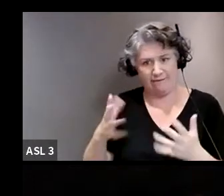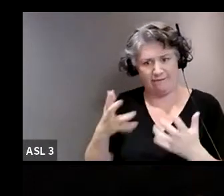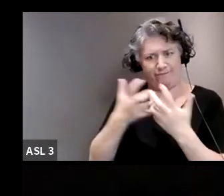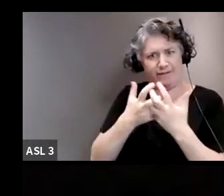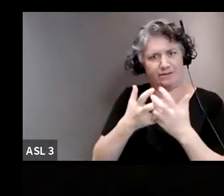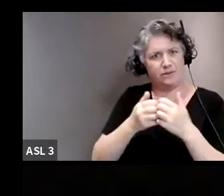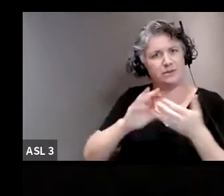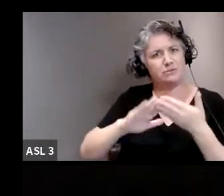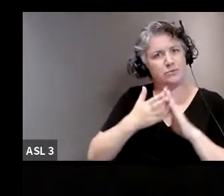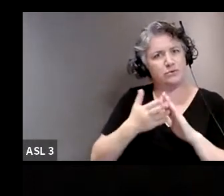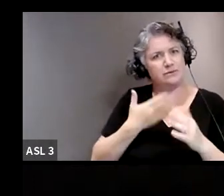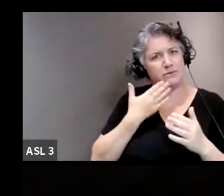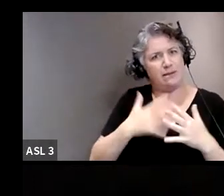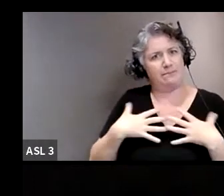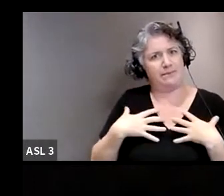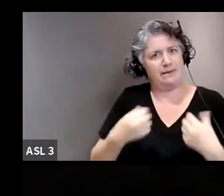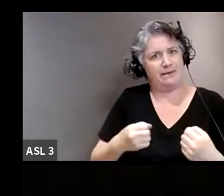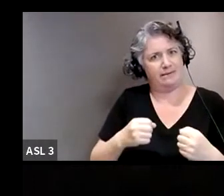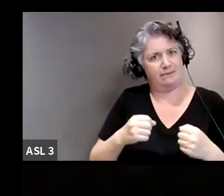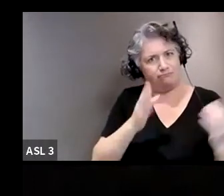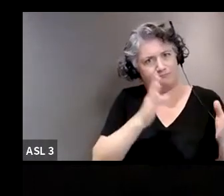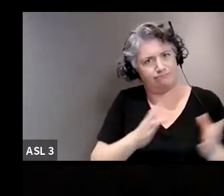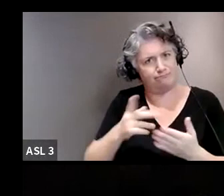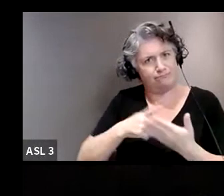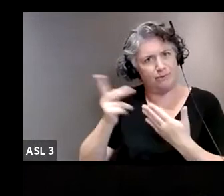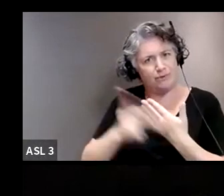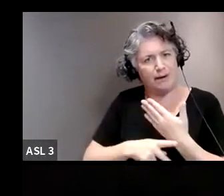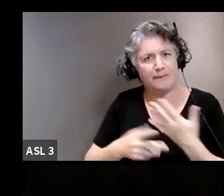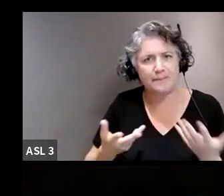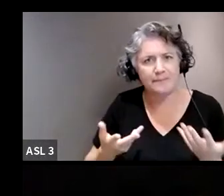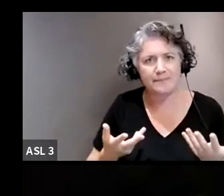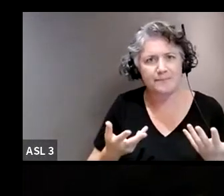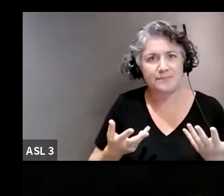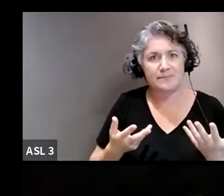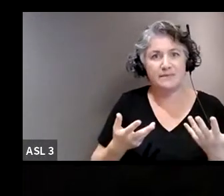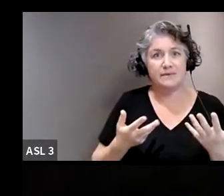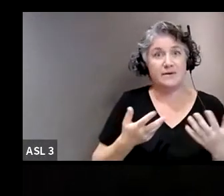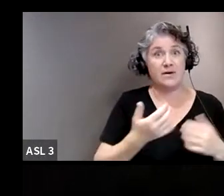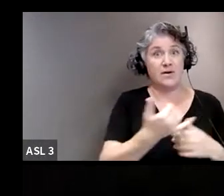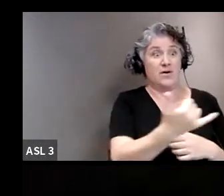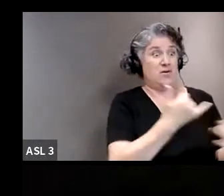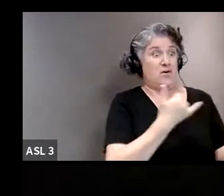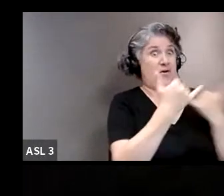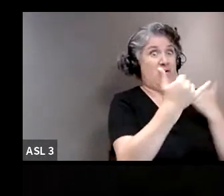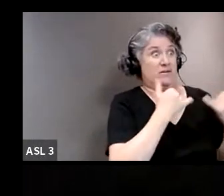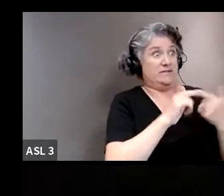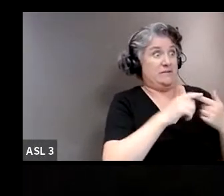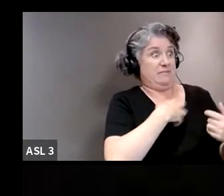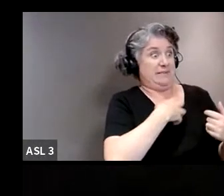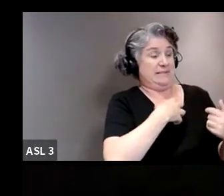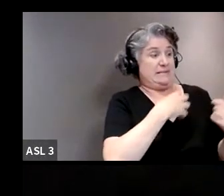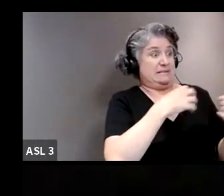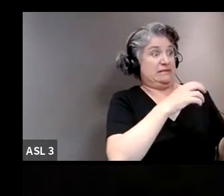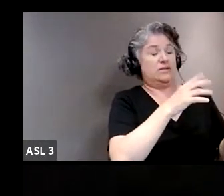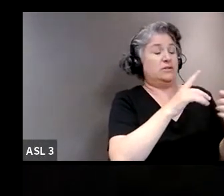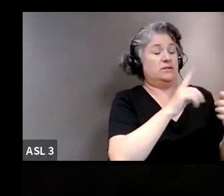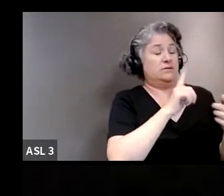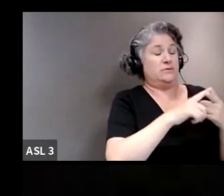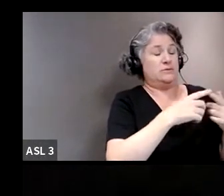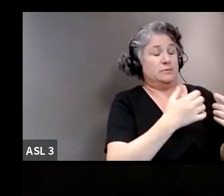planned we'll be able to start to now really move those calls off of the police service into other agencies